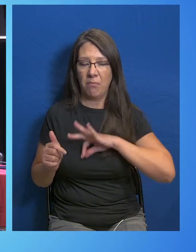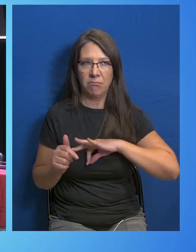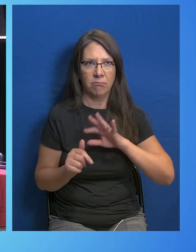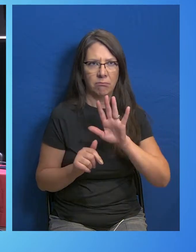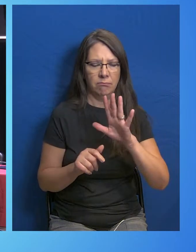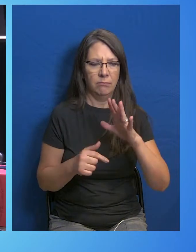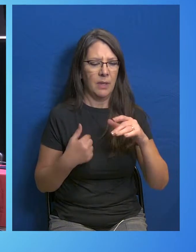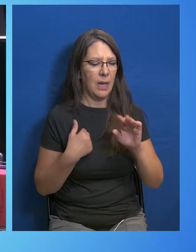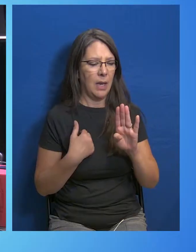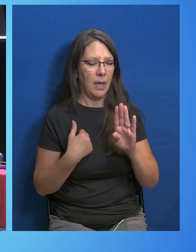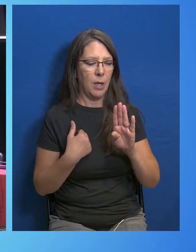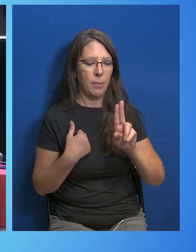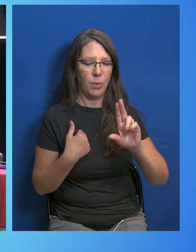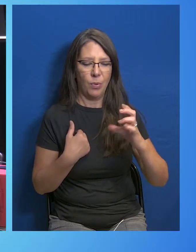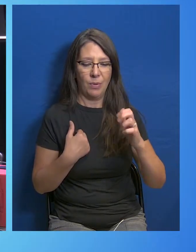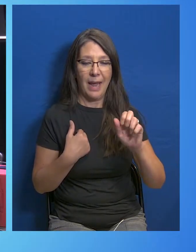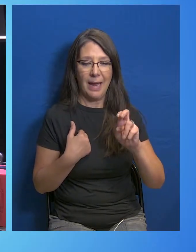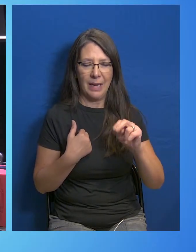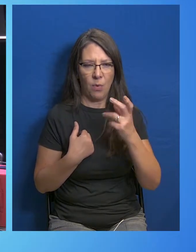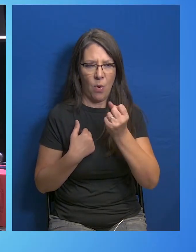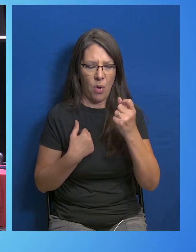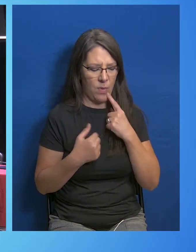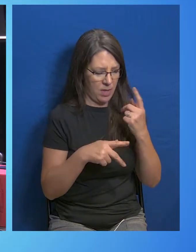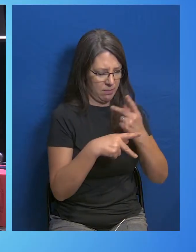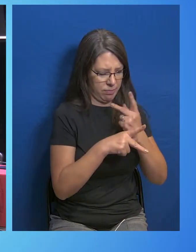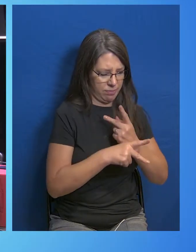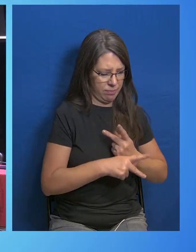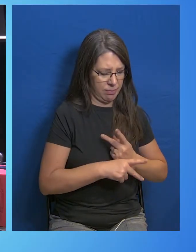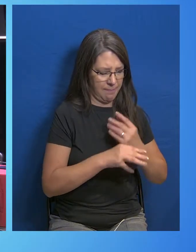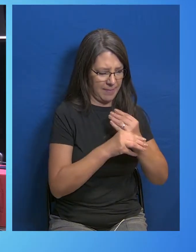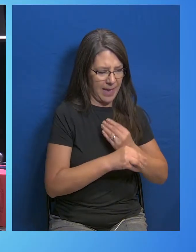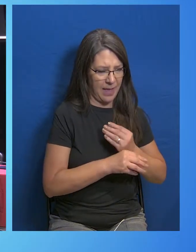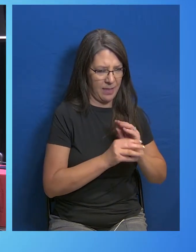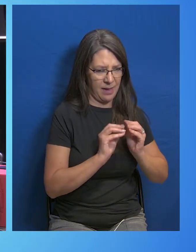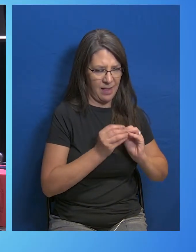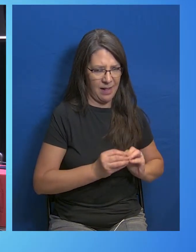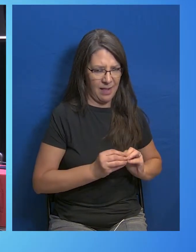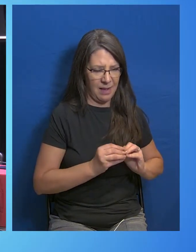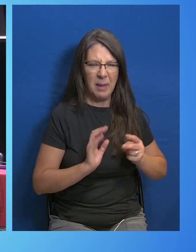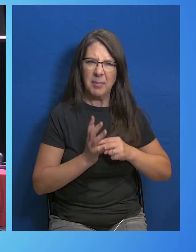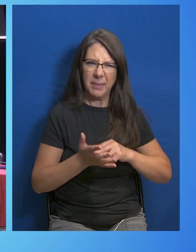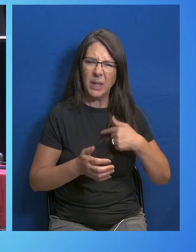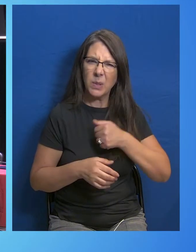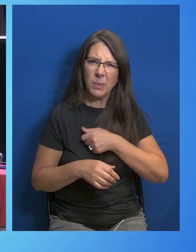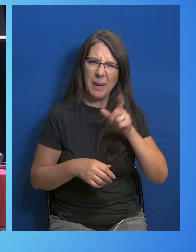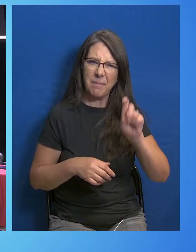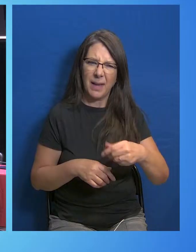quick. So we get 17 back. So we would have to have